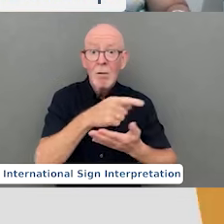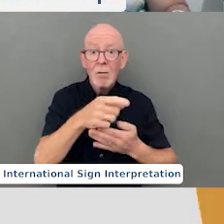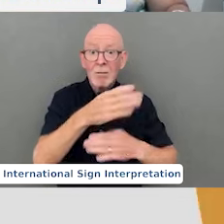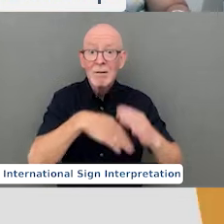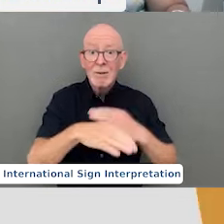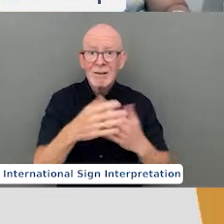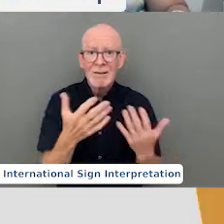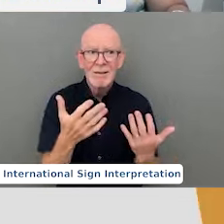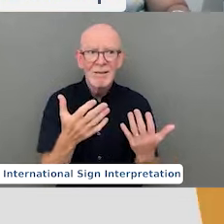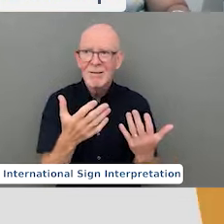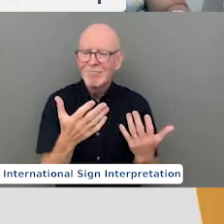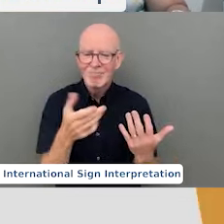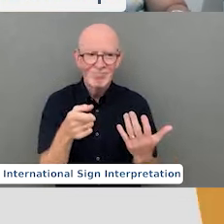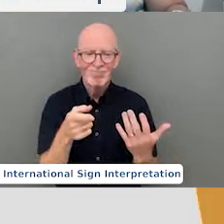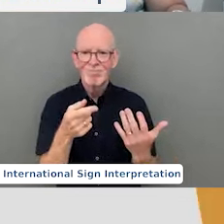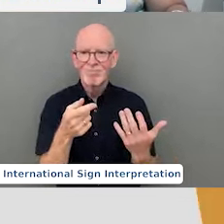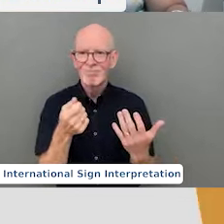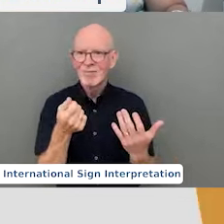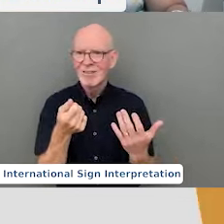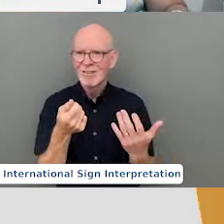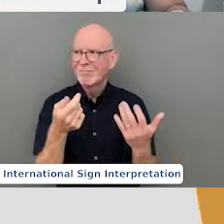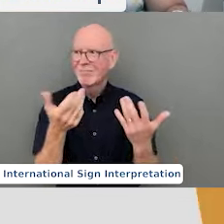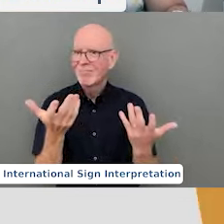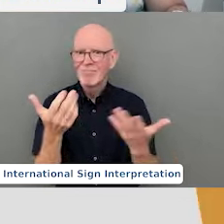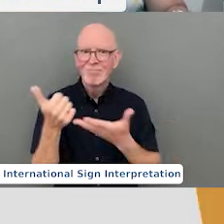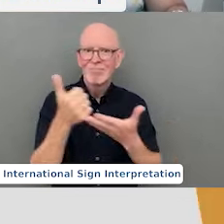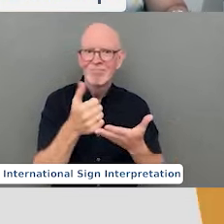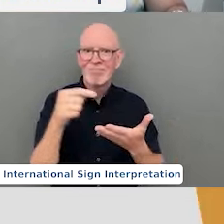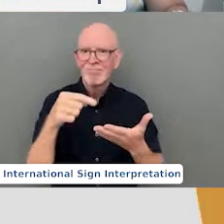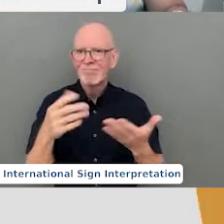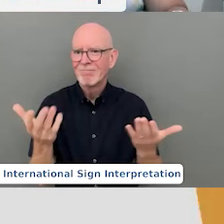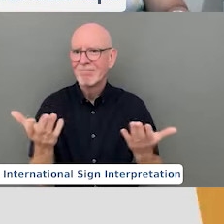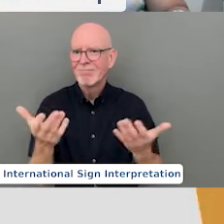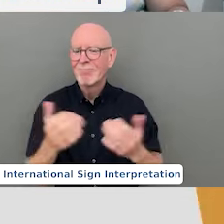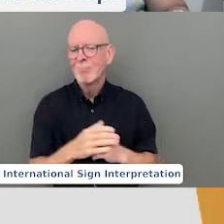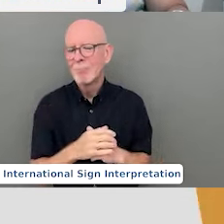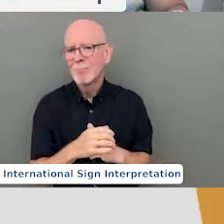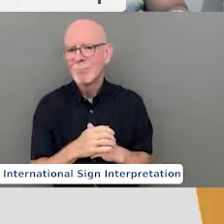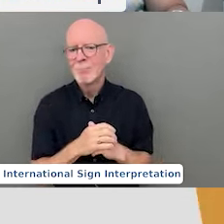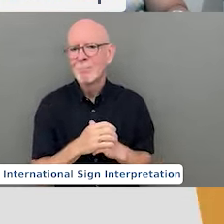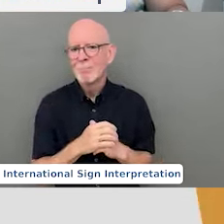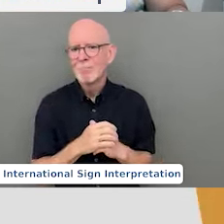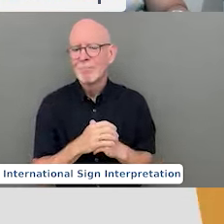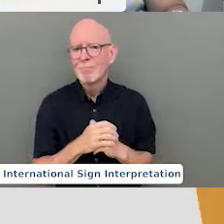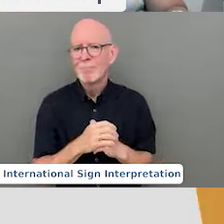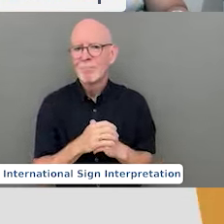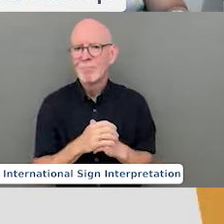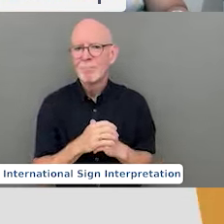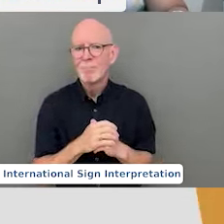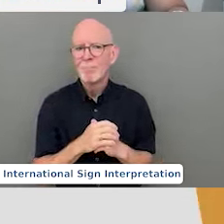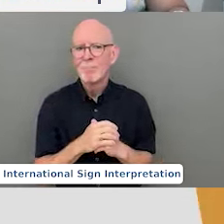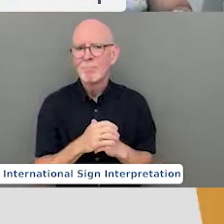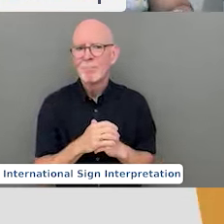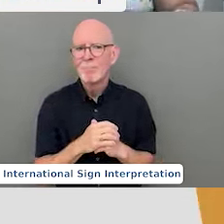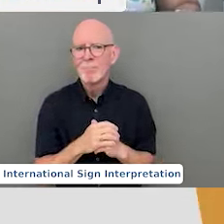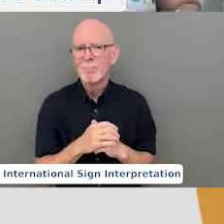service providers who are providing support to persons with disabilities under these social